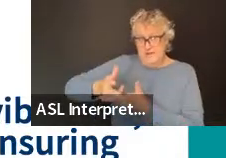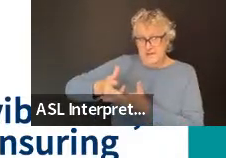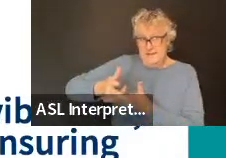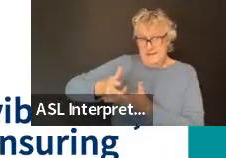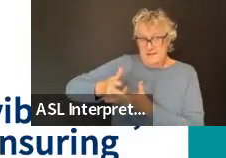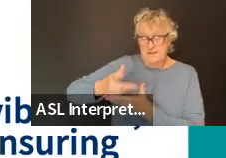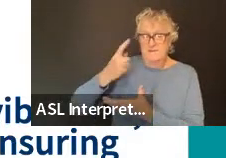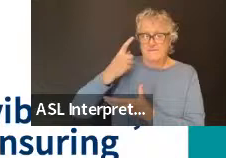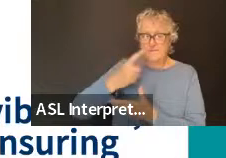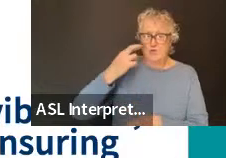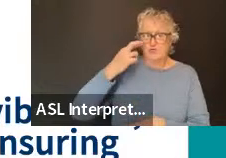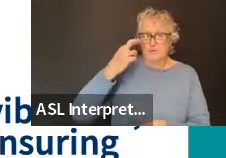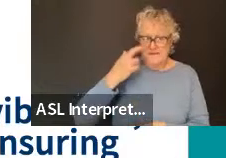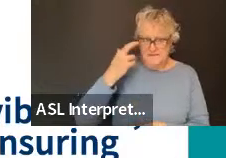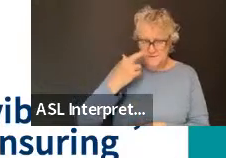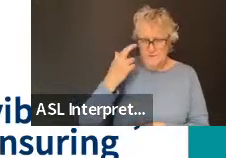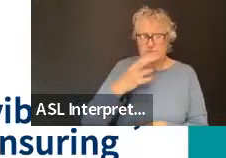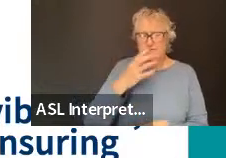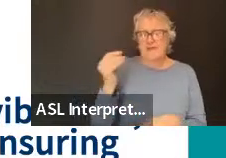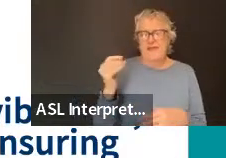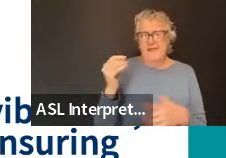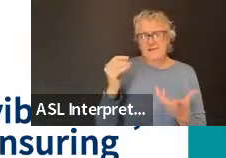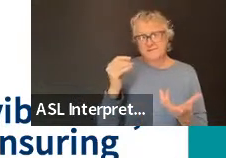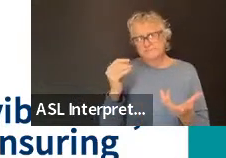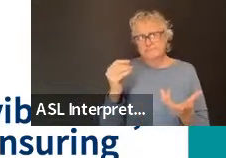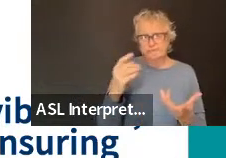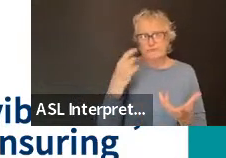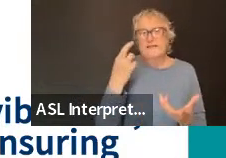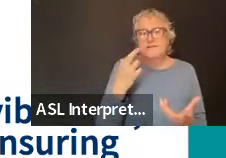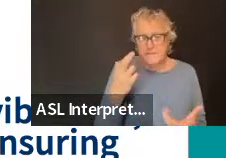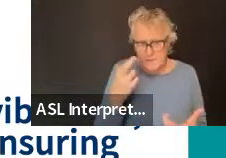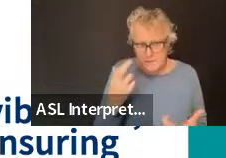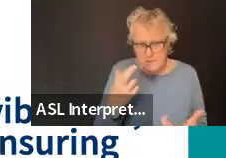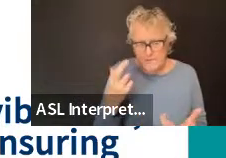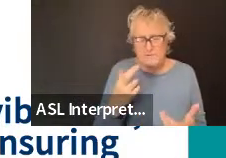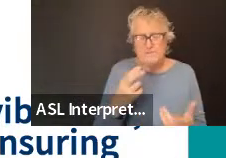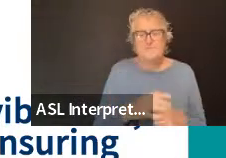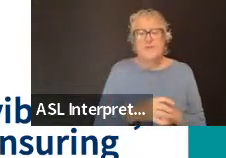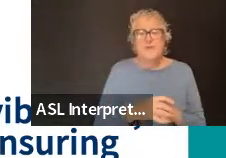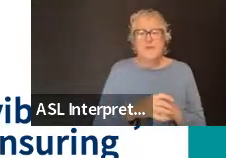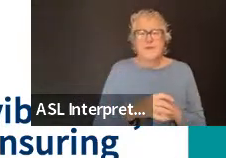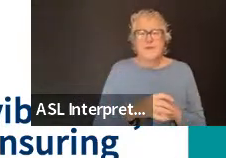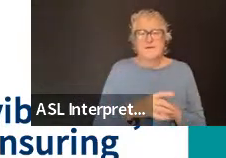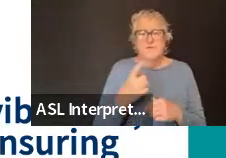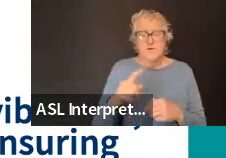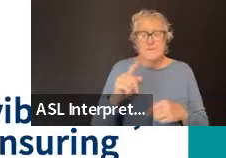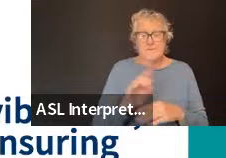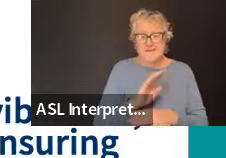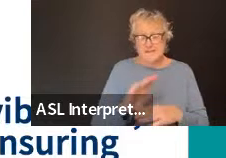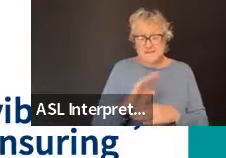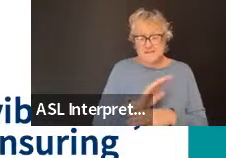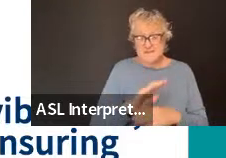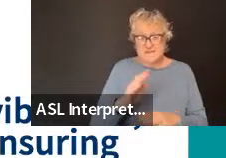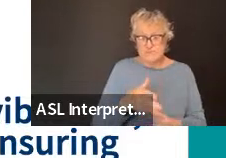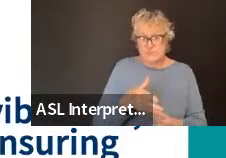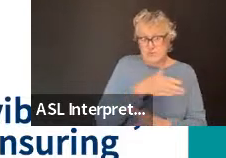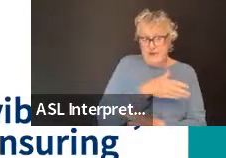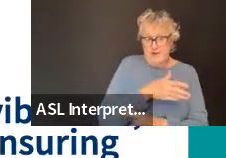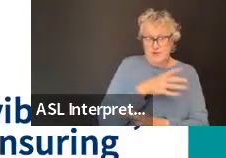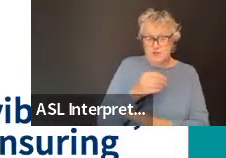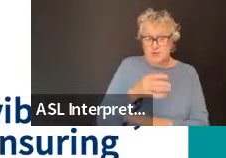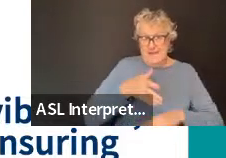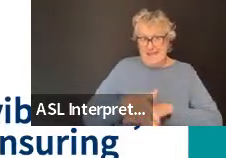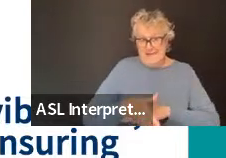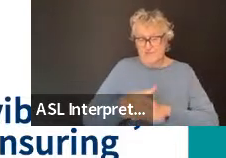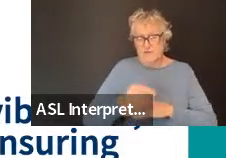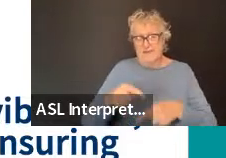reasonable. Mitigate noise and dust impacts to homes and businesses prior to, during, and after construction. Limit